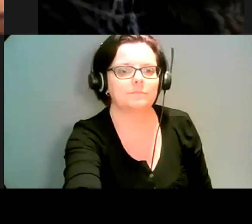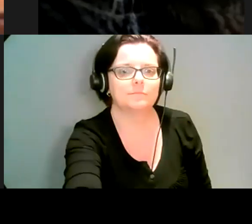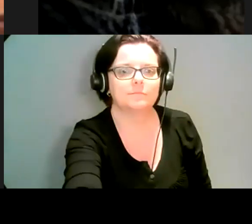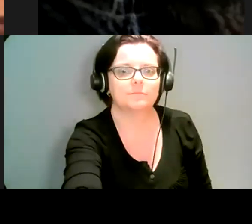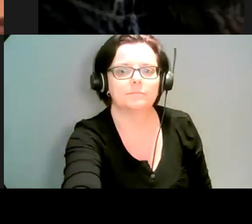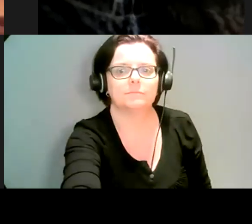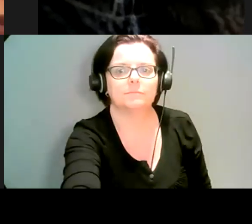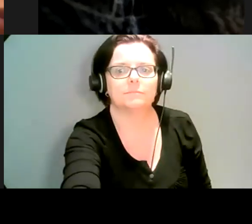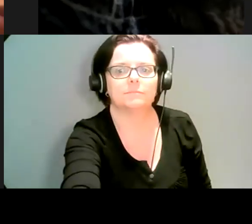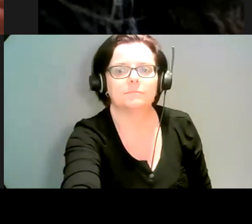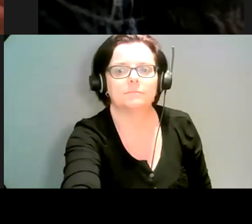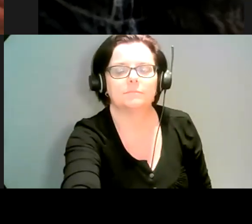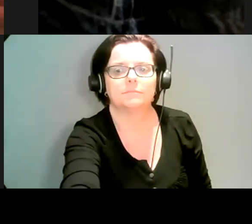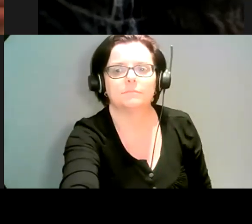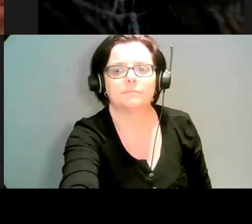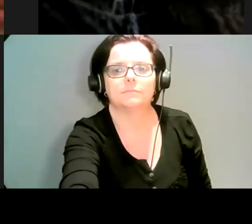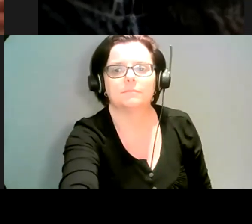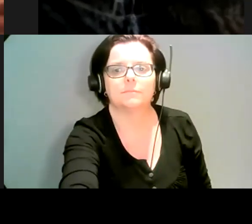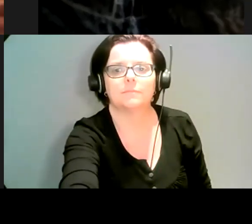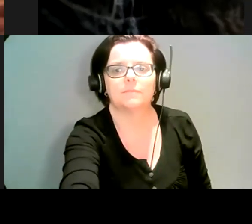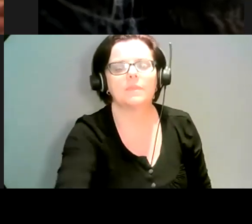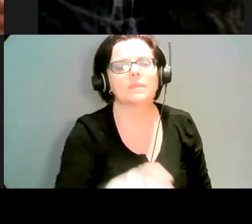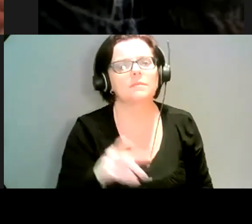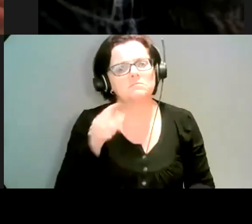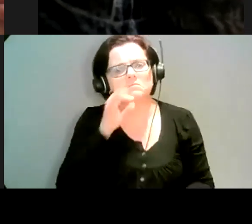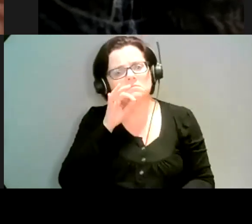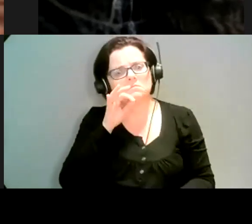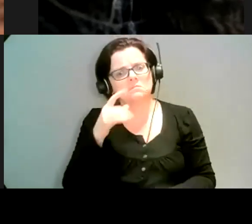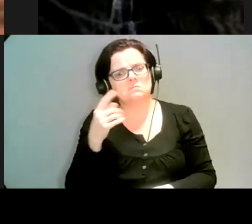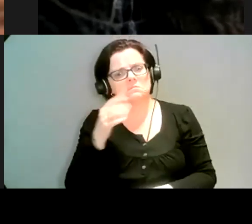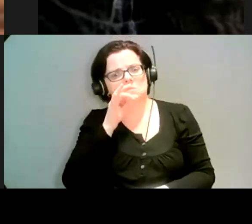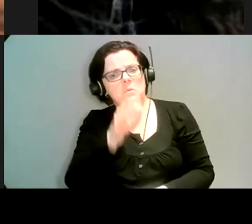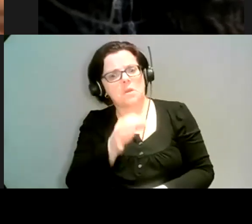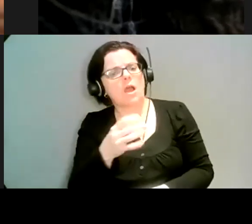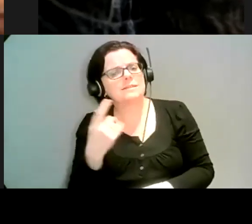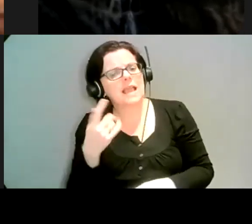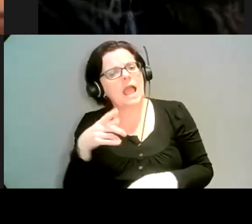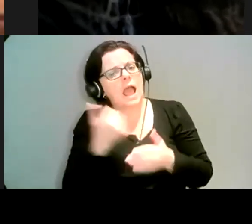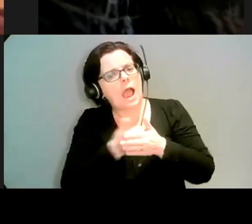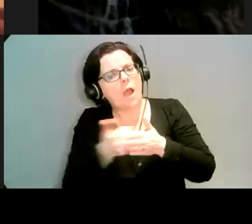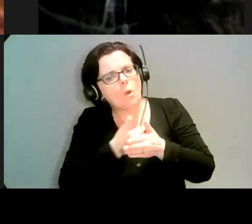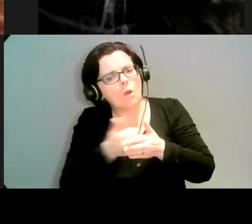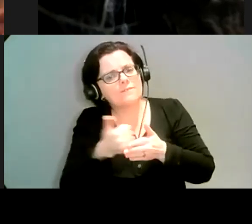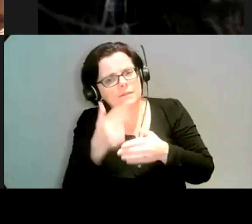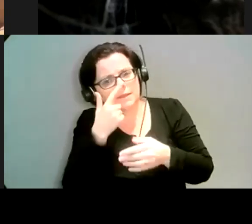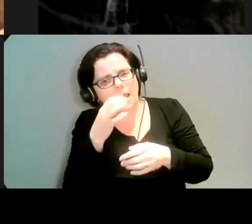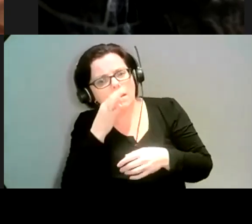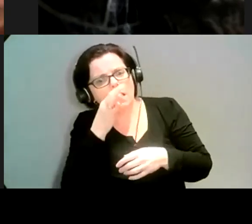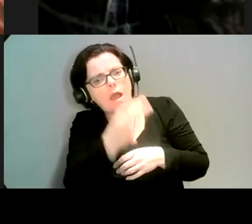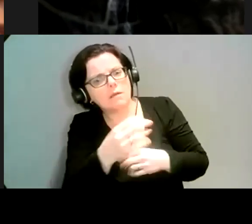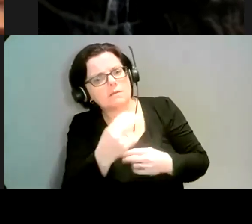How often can you ask for an assessment? There isn't